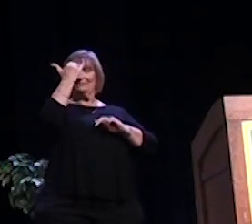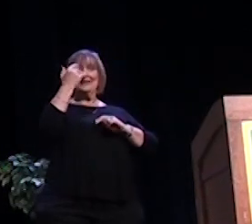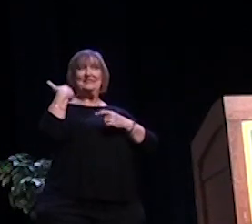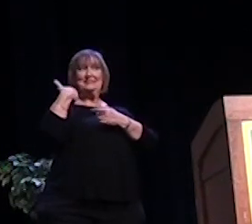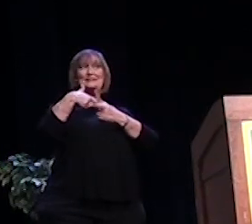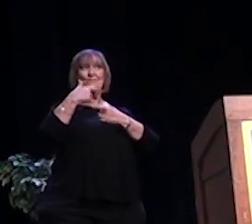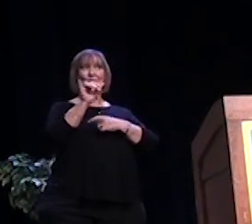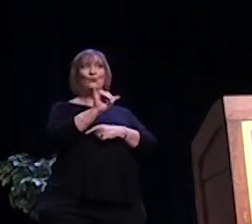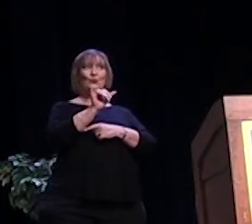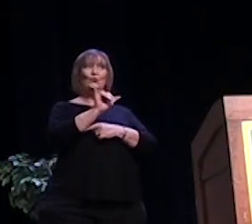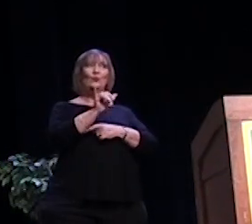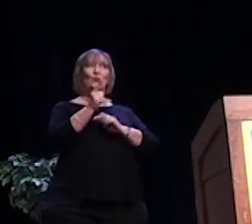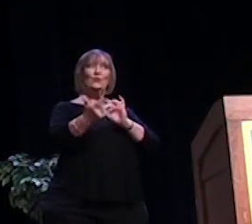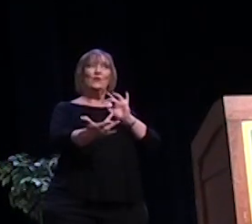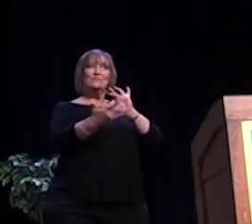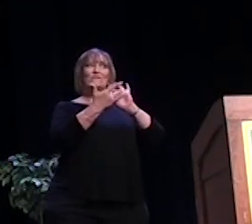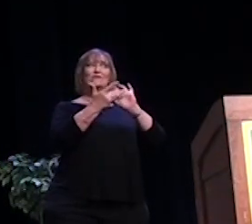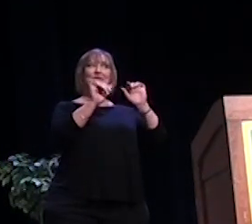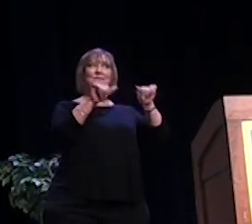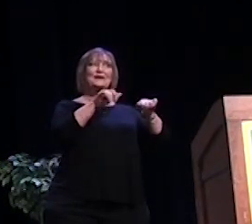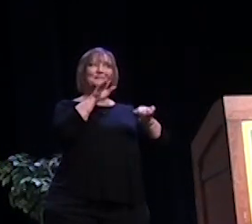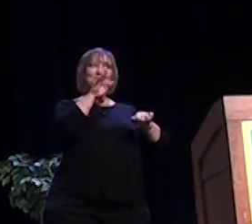bien importante.